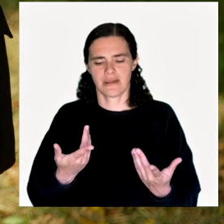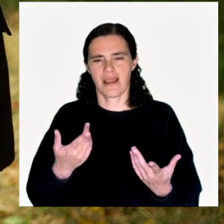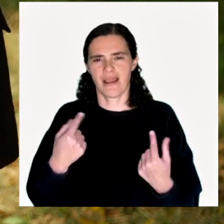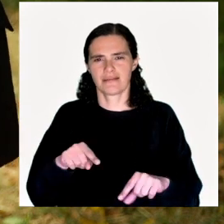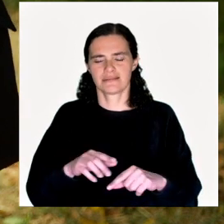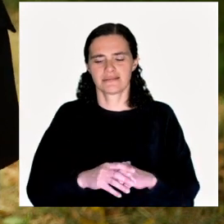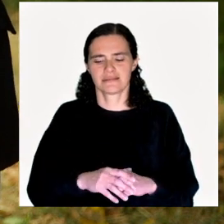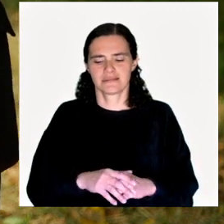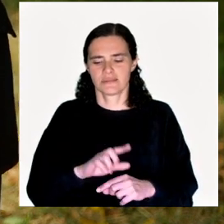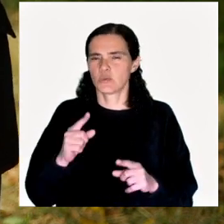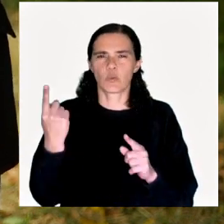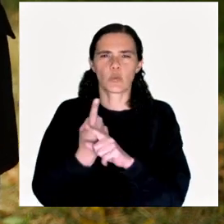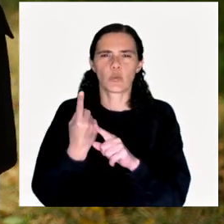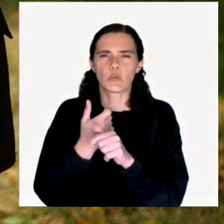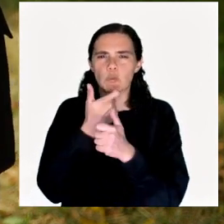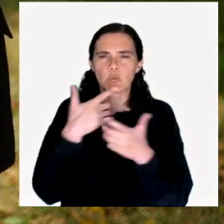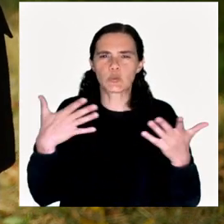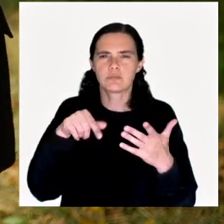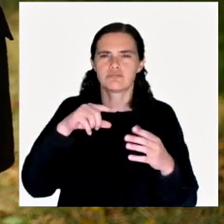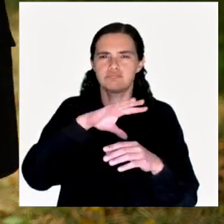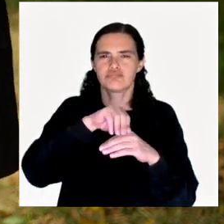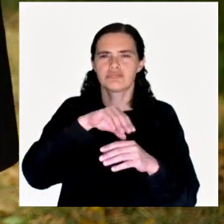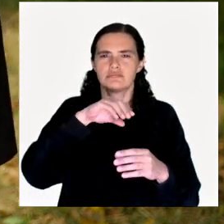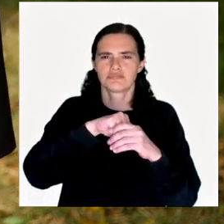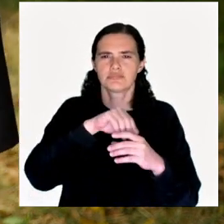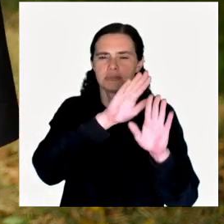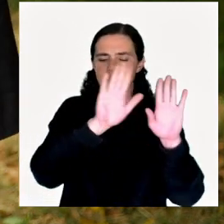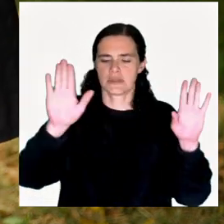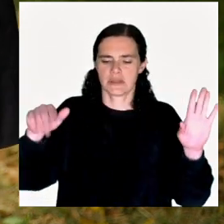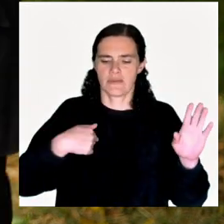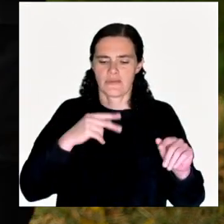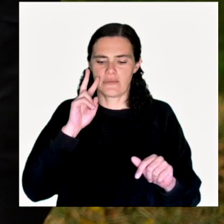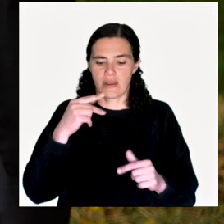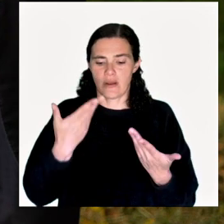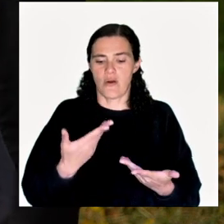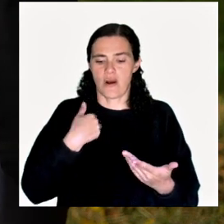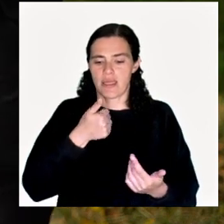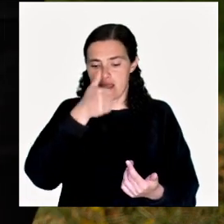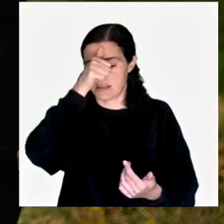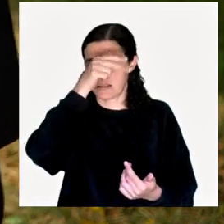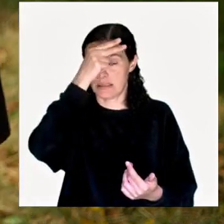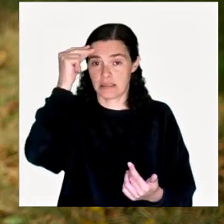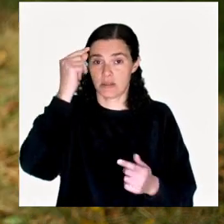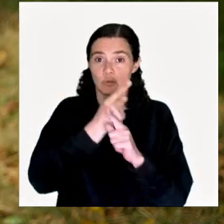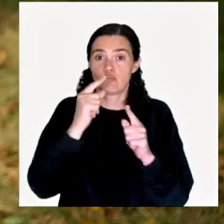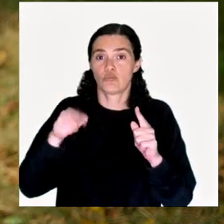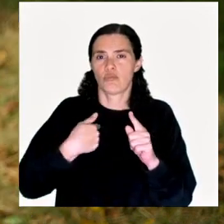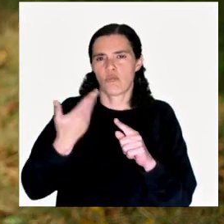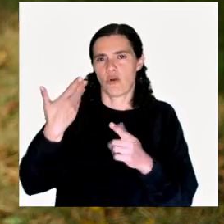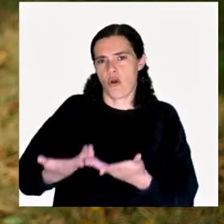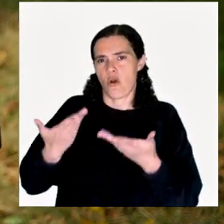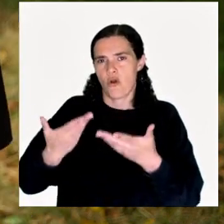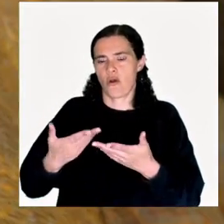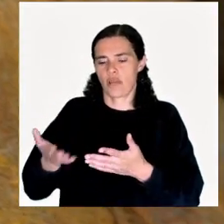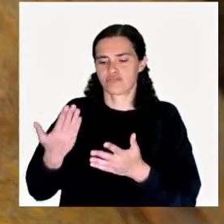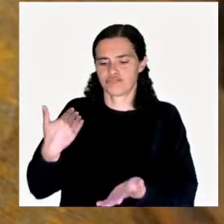intertwined with all the elements of the exhibition. You see them grayish right now, because we just unpack